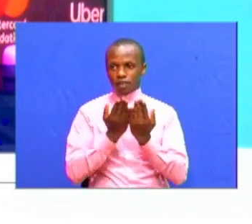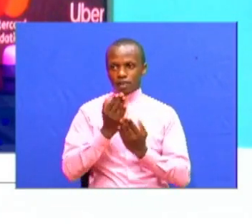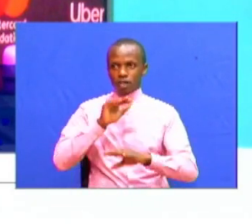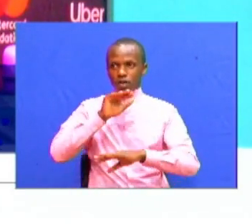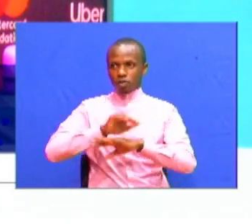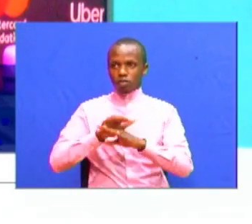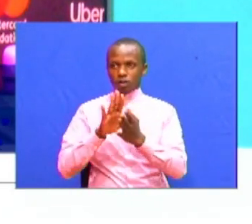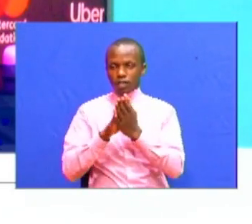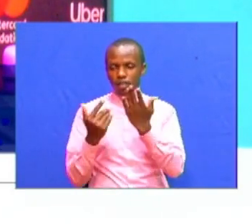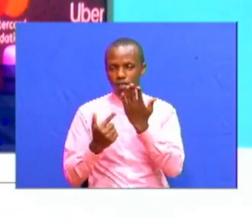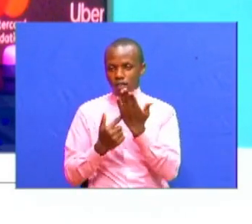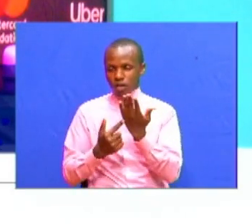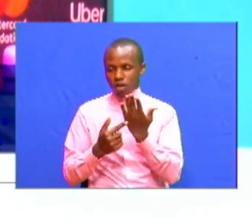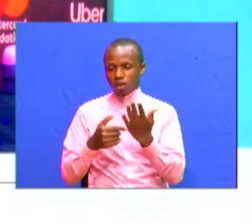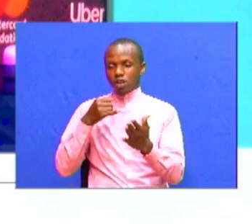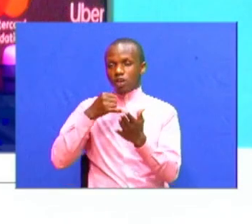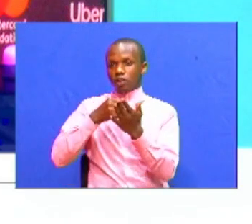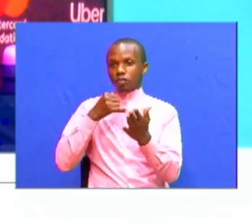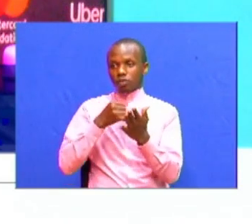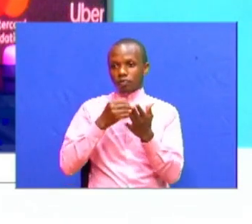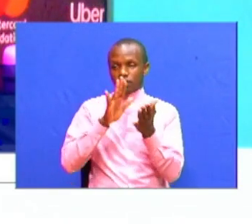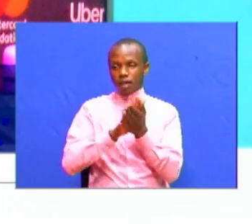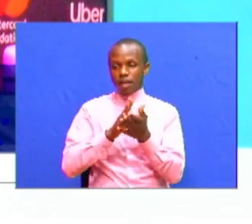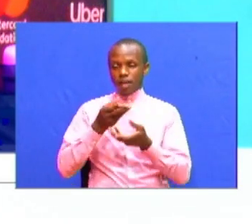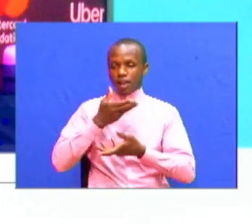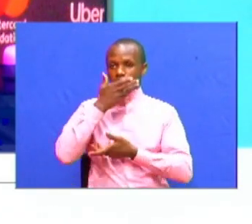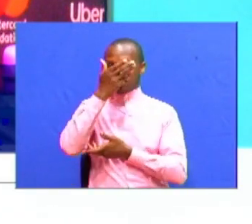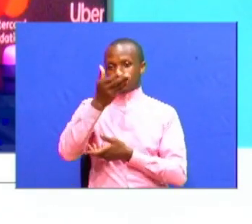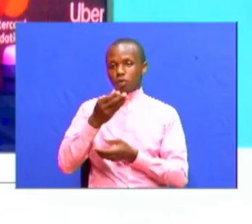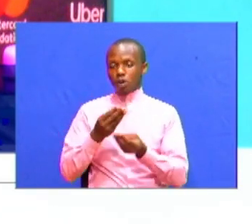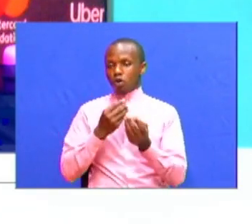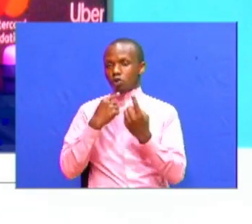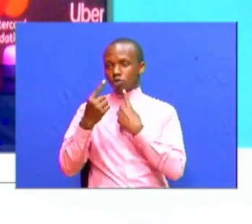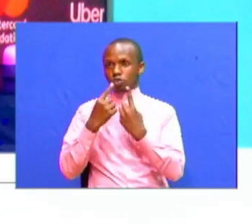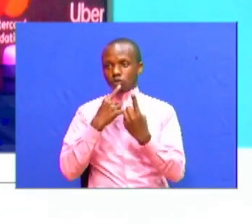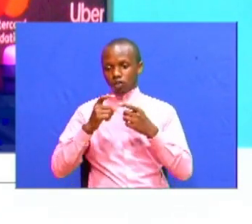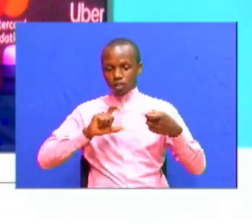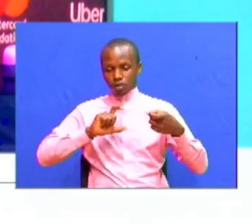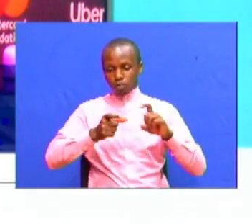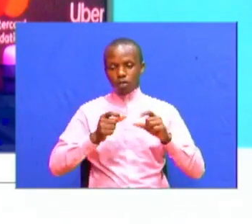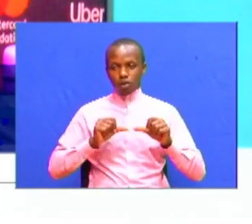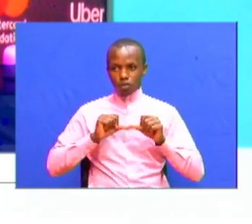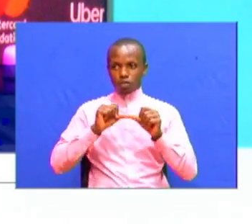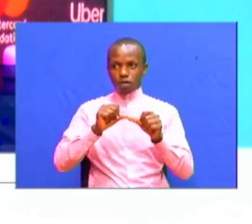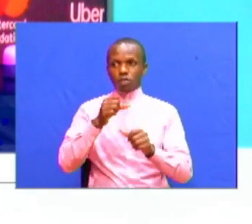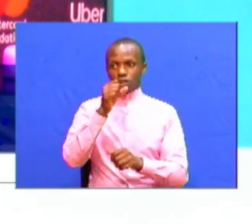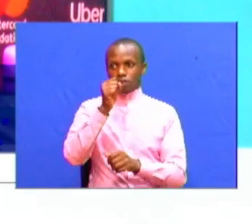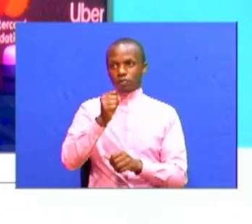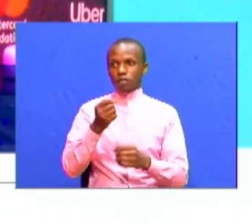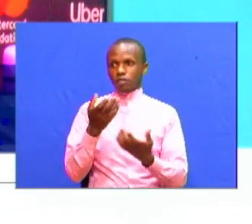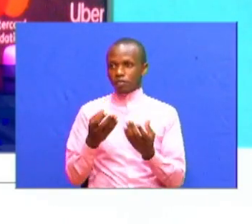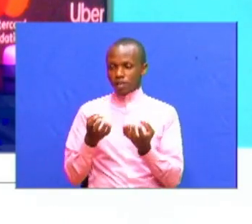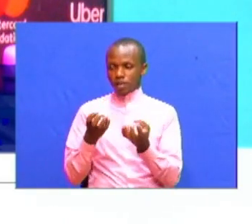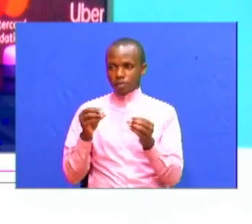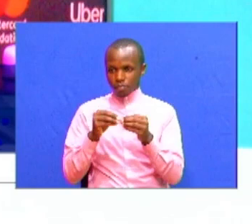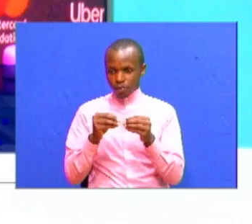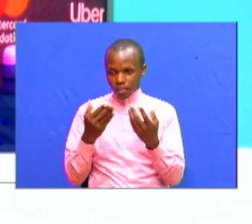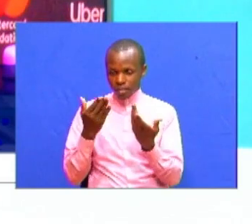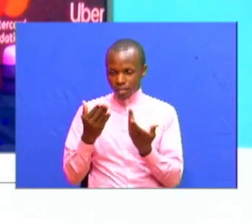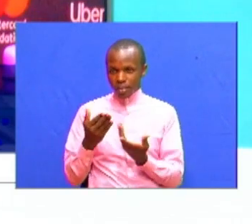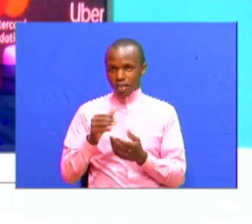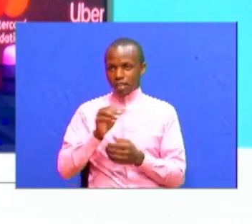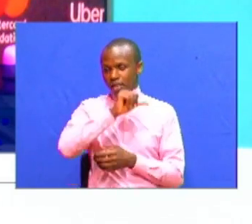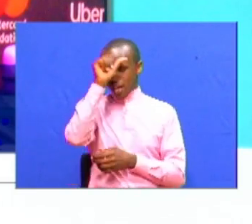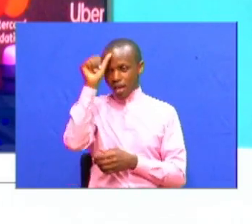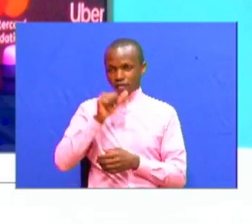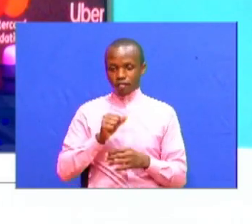technology more inclusive and responsive. Addressing the press during the ongoing fifth edition of the Inclusive Africa Conference